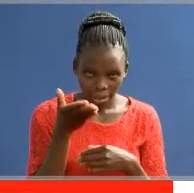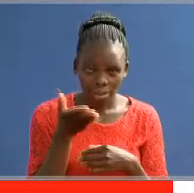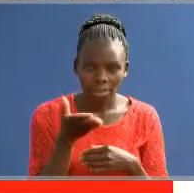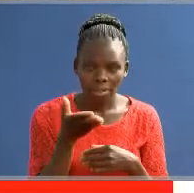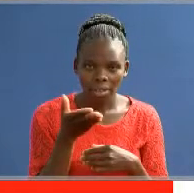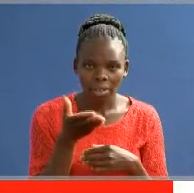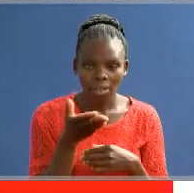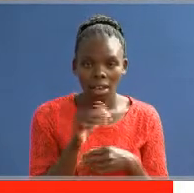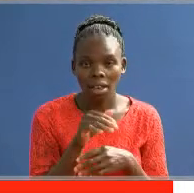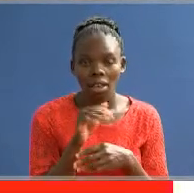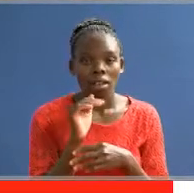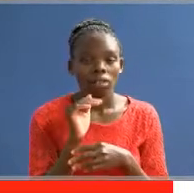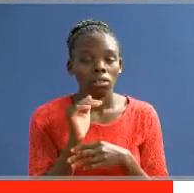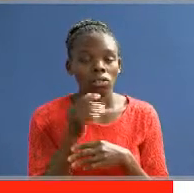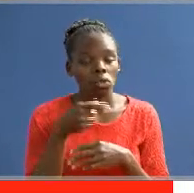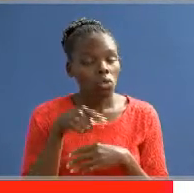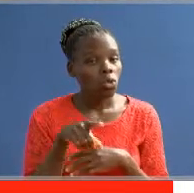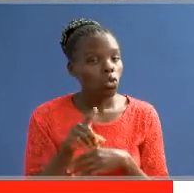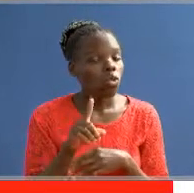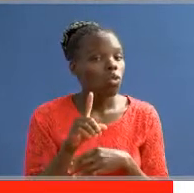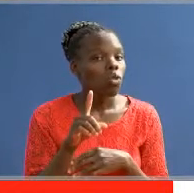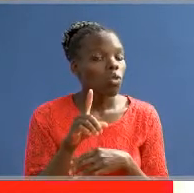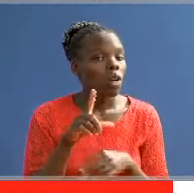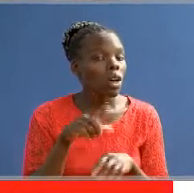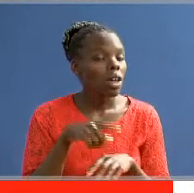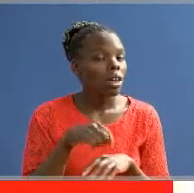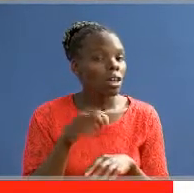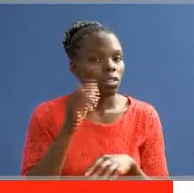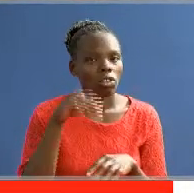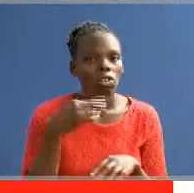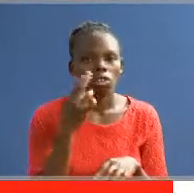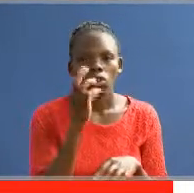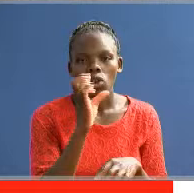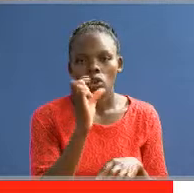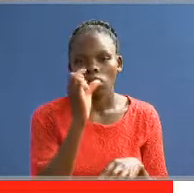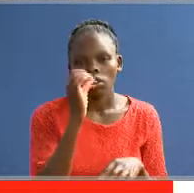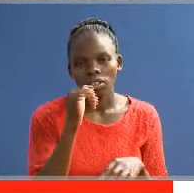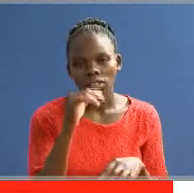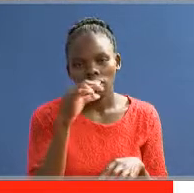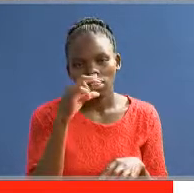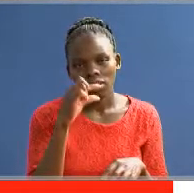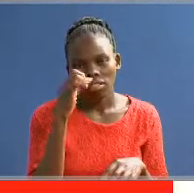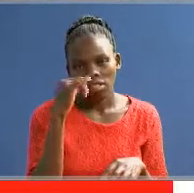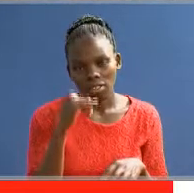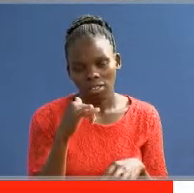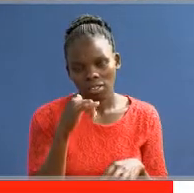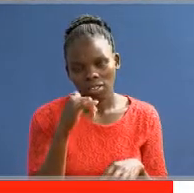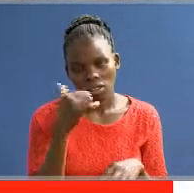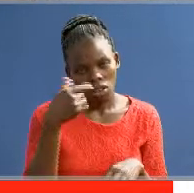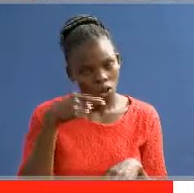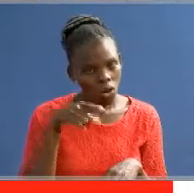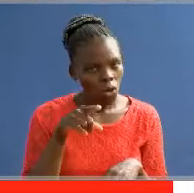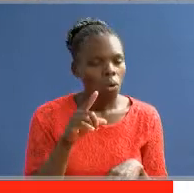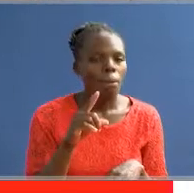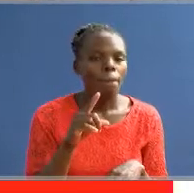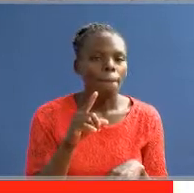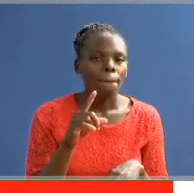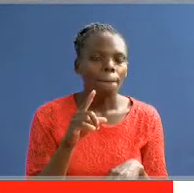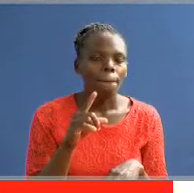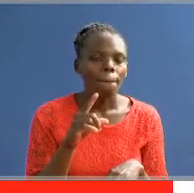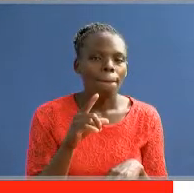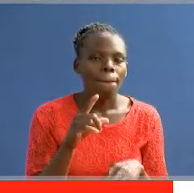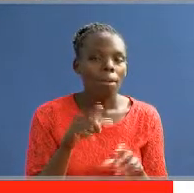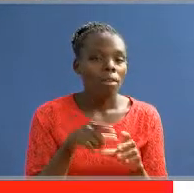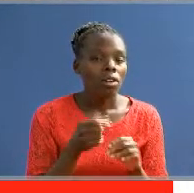to go and get an histology report. So I had to come back and go and get a